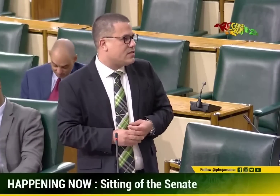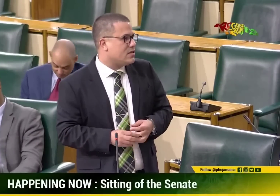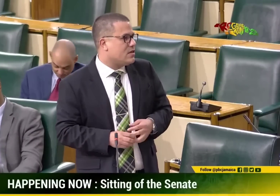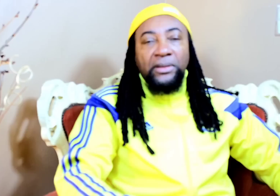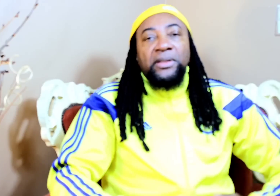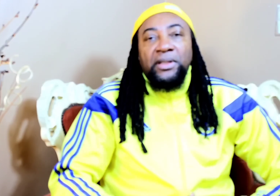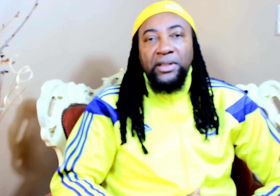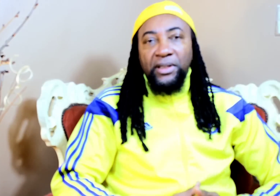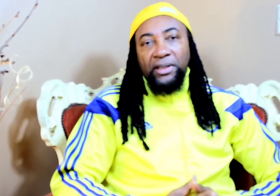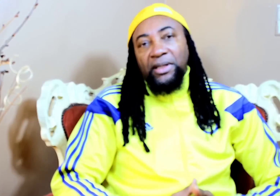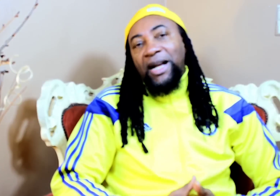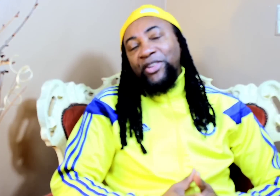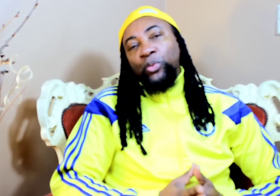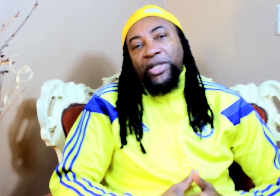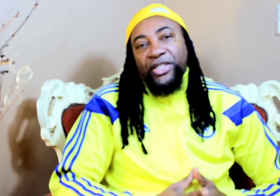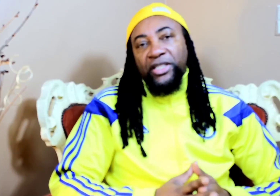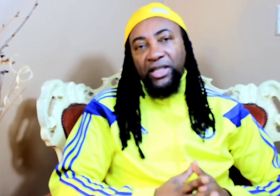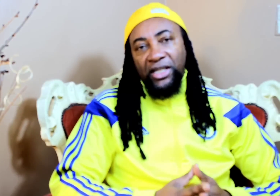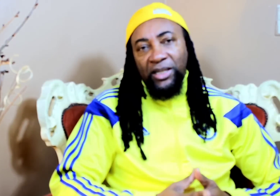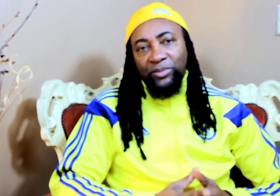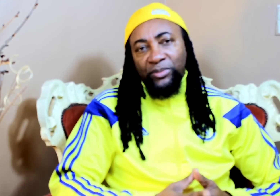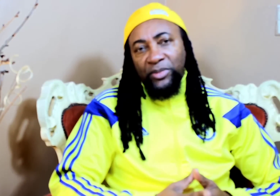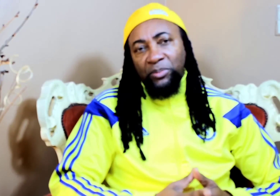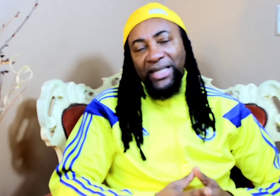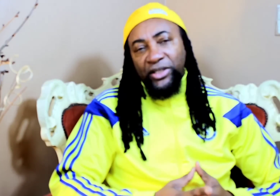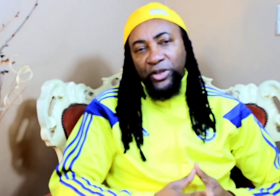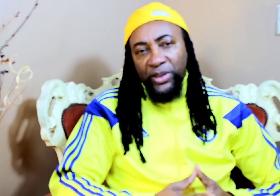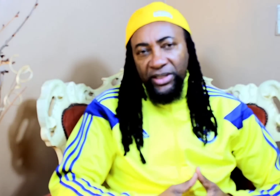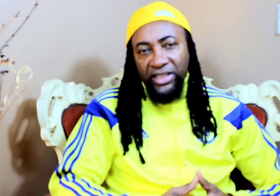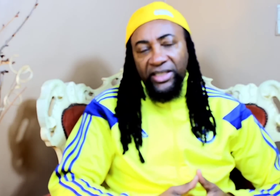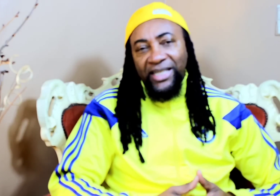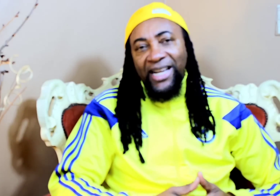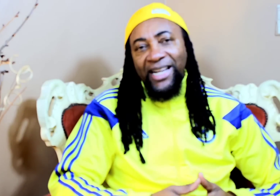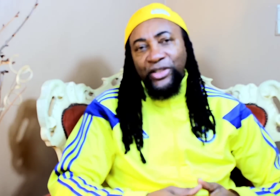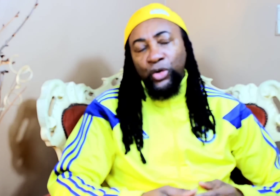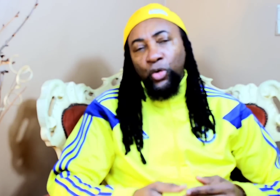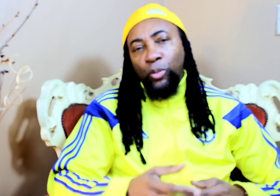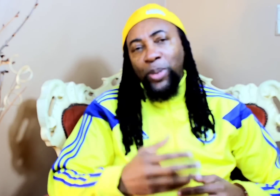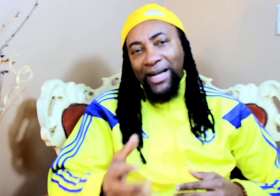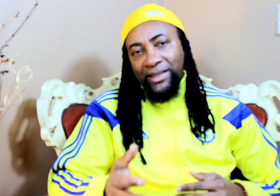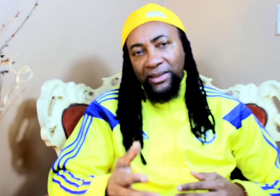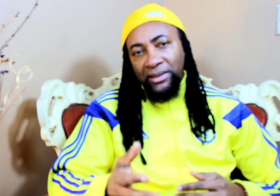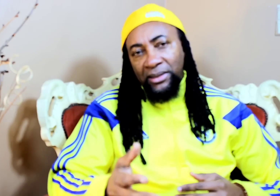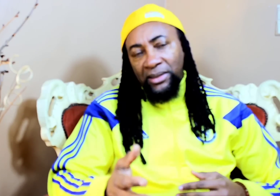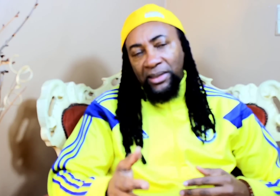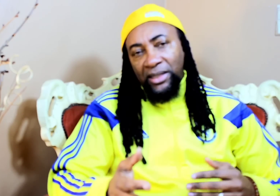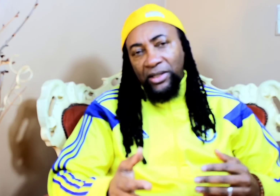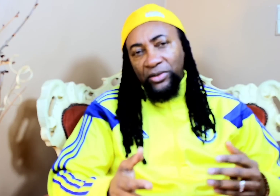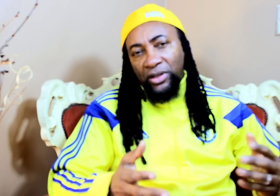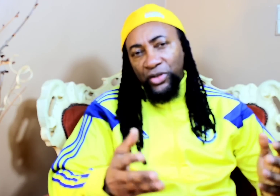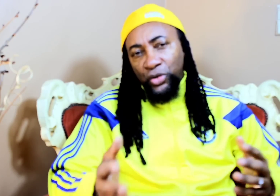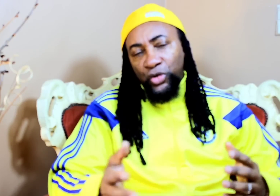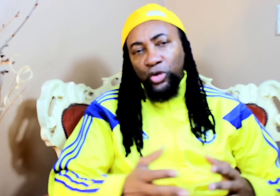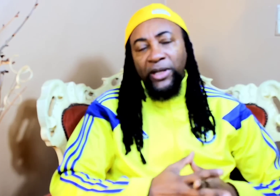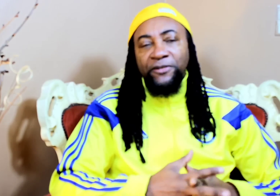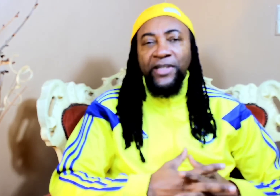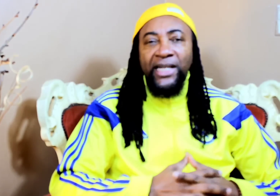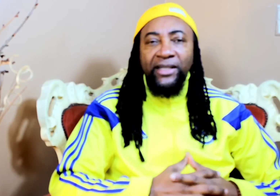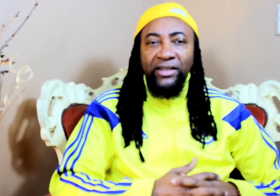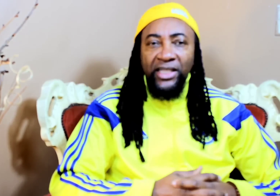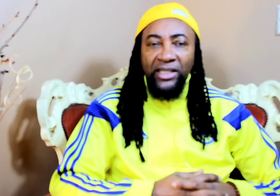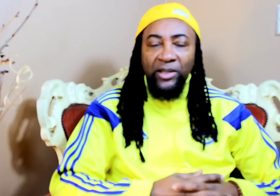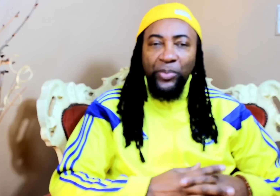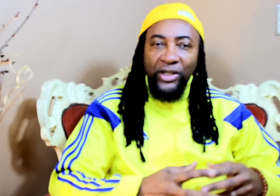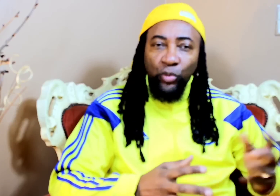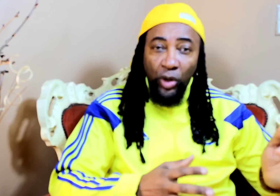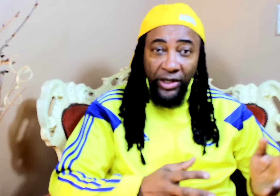case. Having watched Matty's presentation, I had to go back and on YouTube and